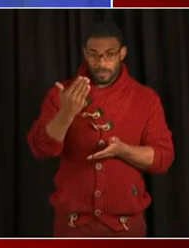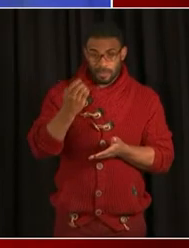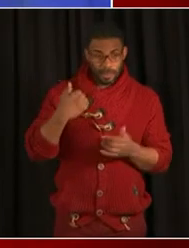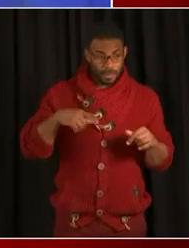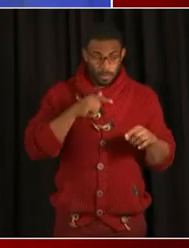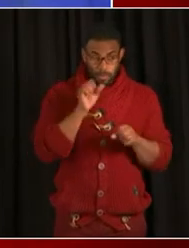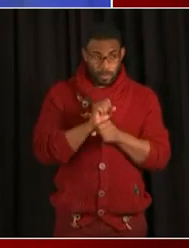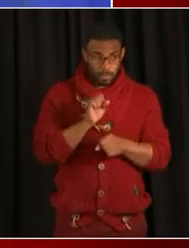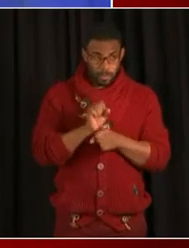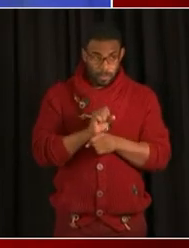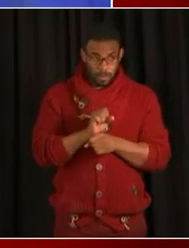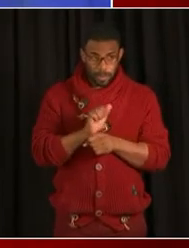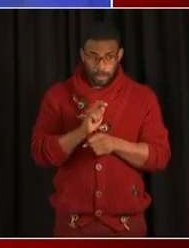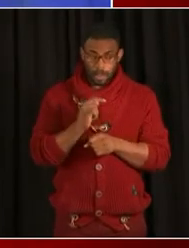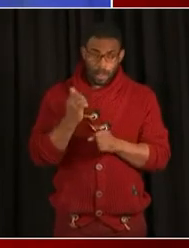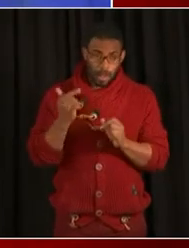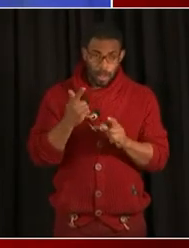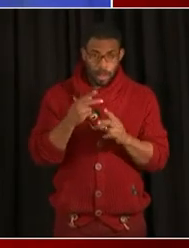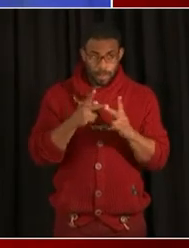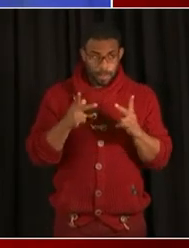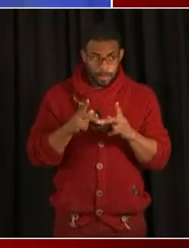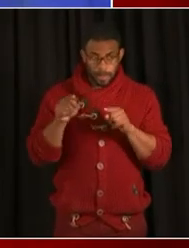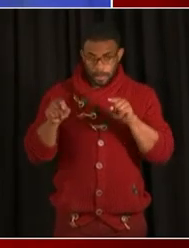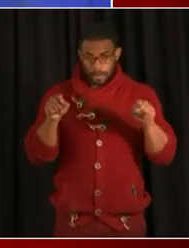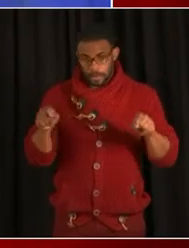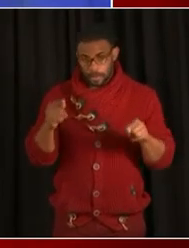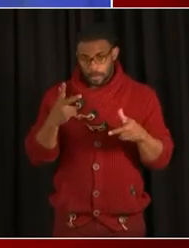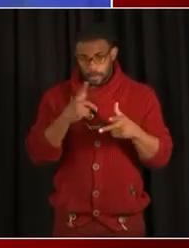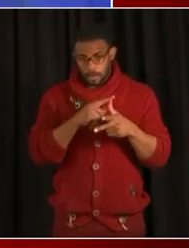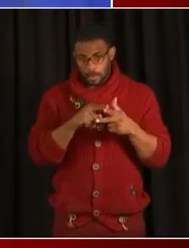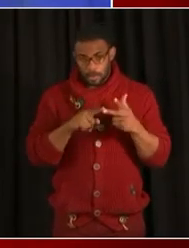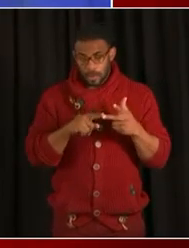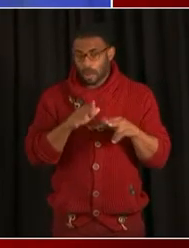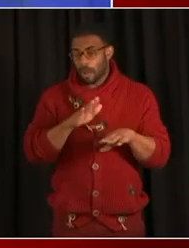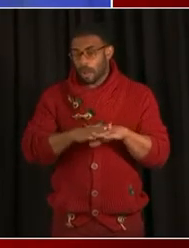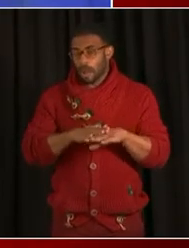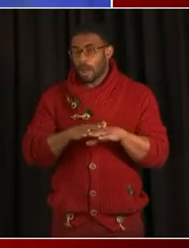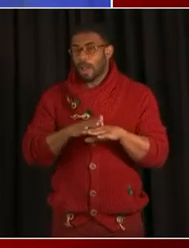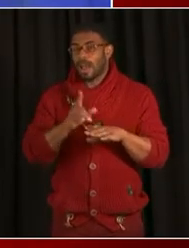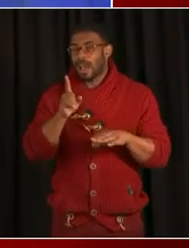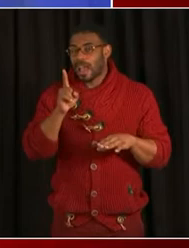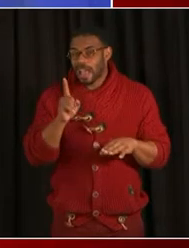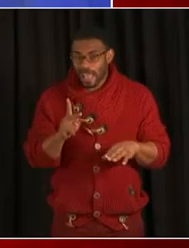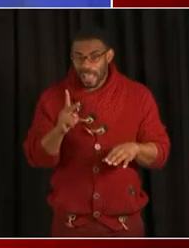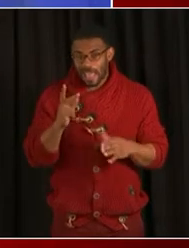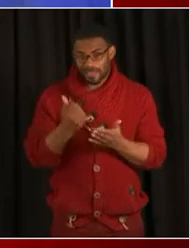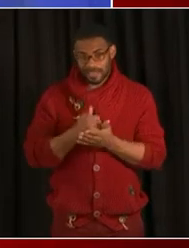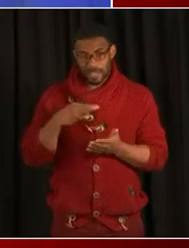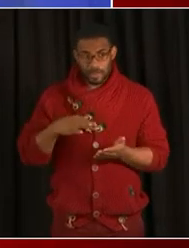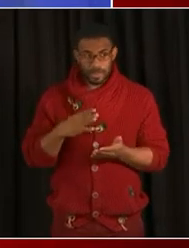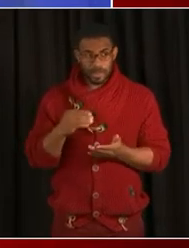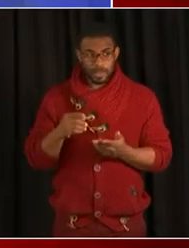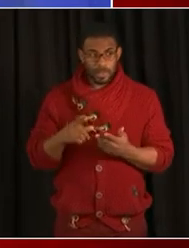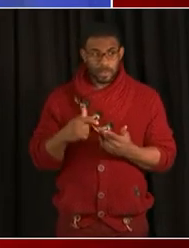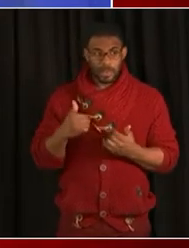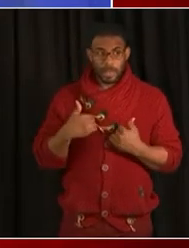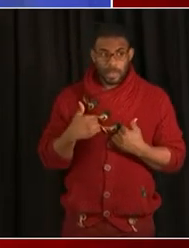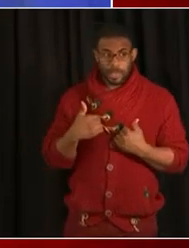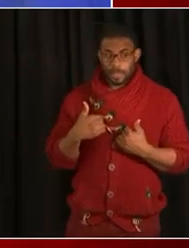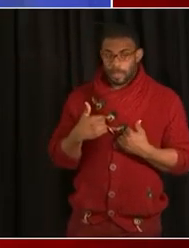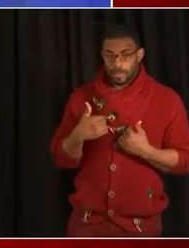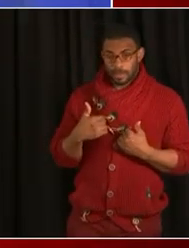15 of us who are working at all of our venues on half salary. And